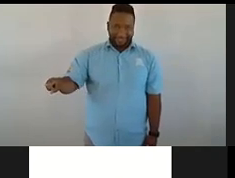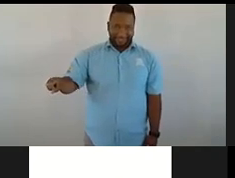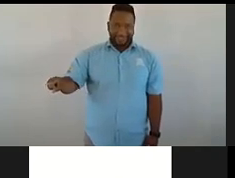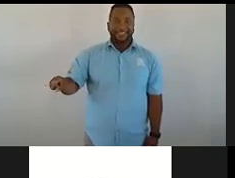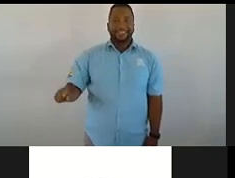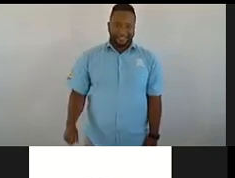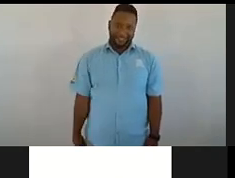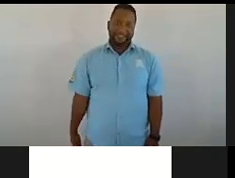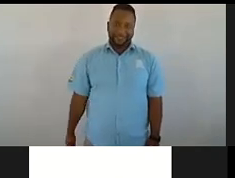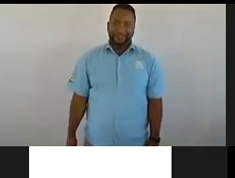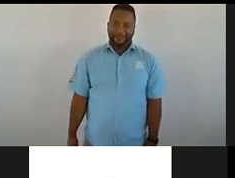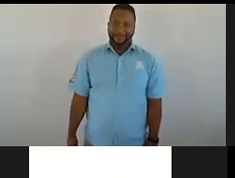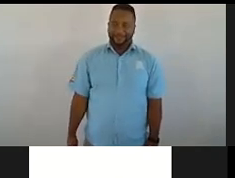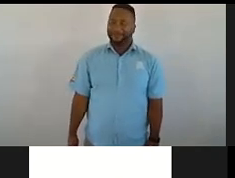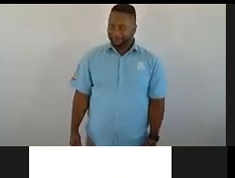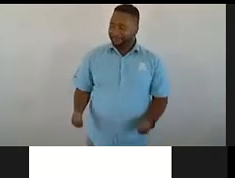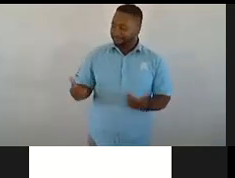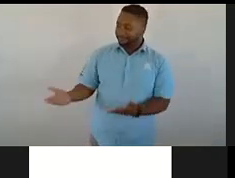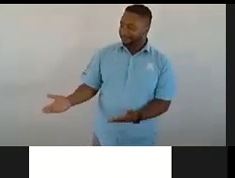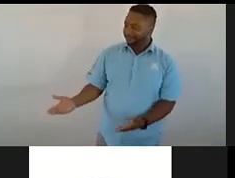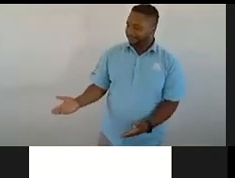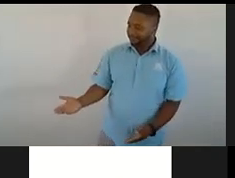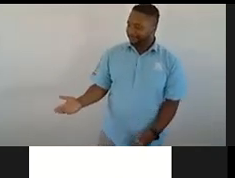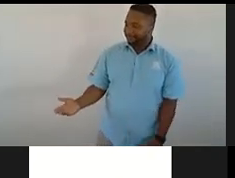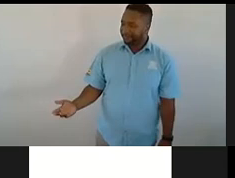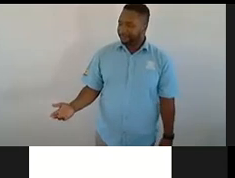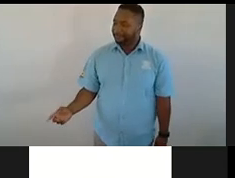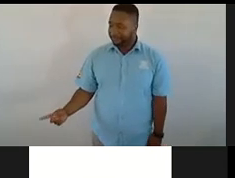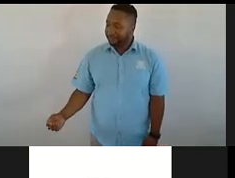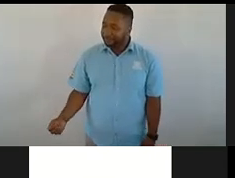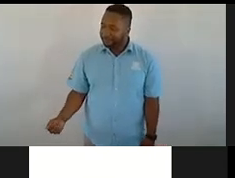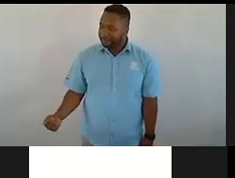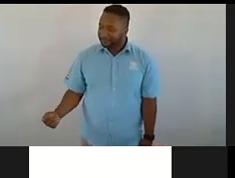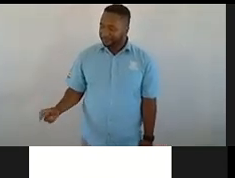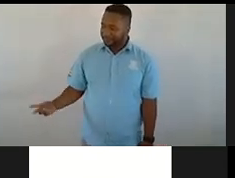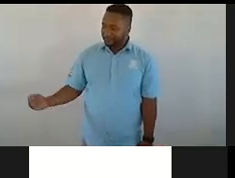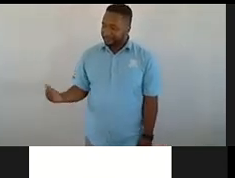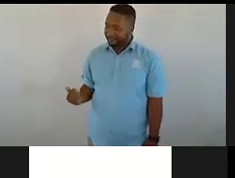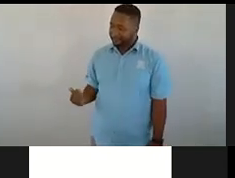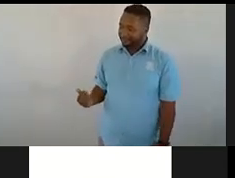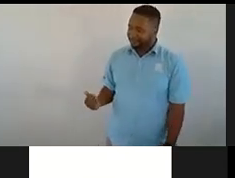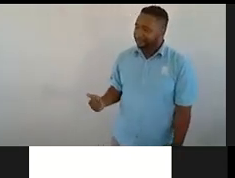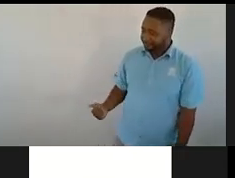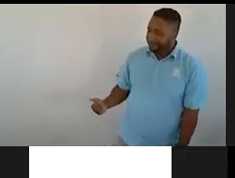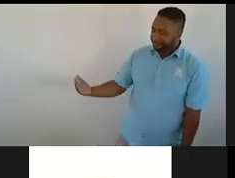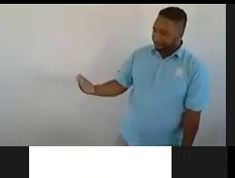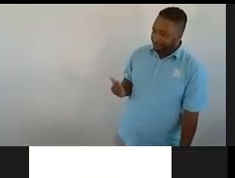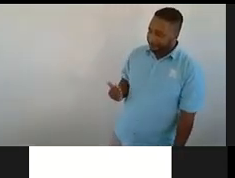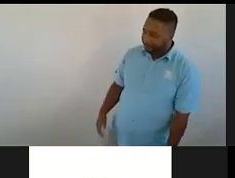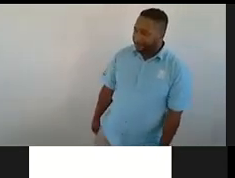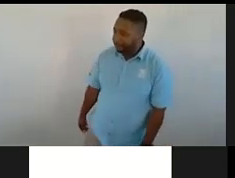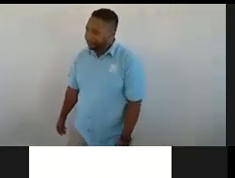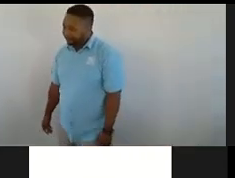The Z, and we use it so rarely, which is odd, given that it's so easy to do. So now we're going to